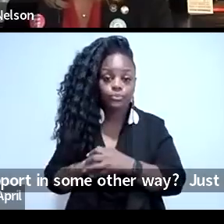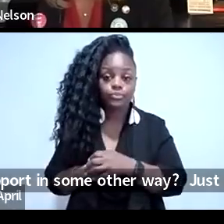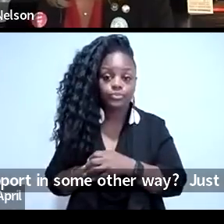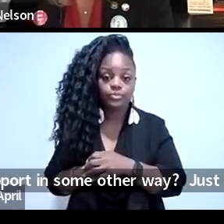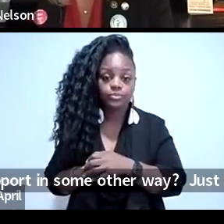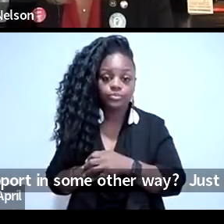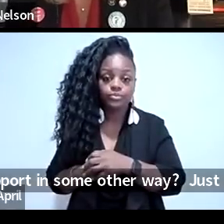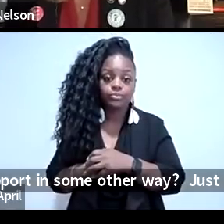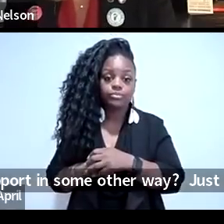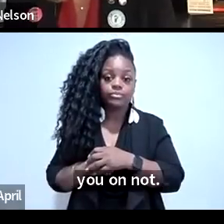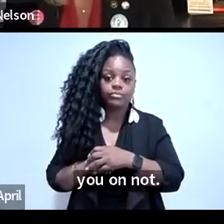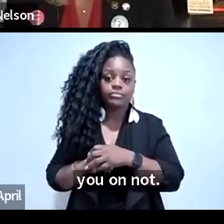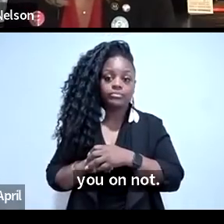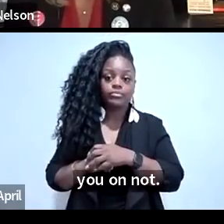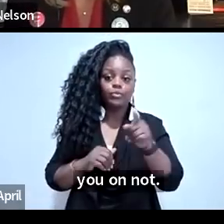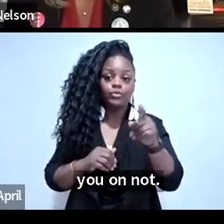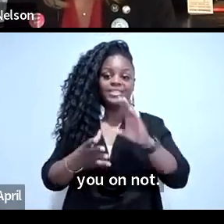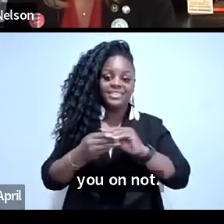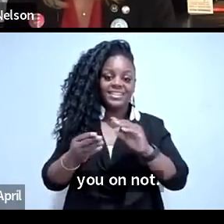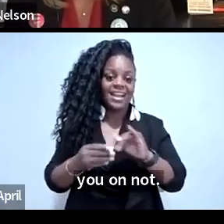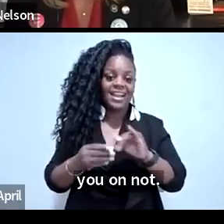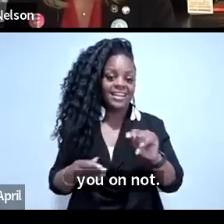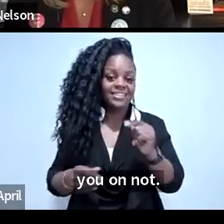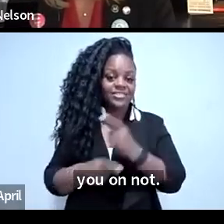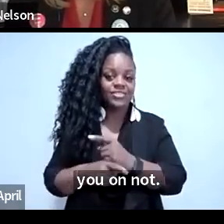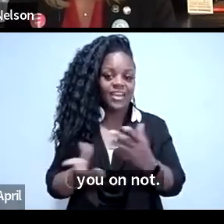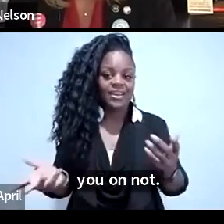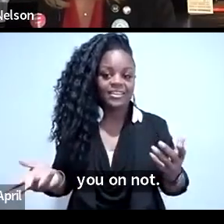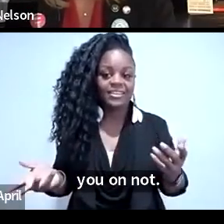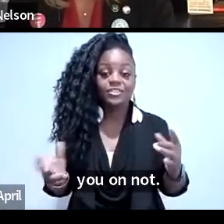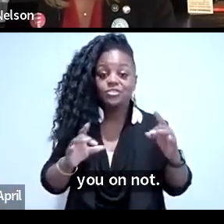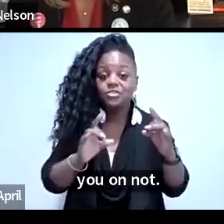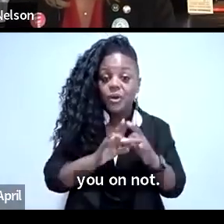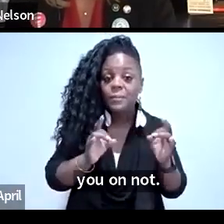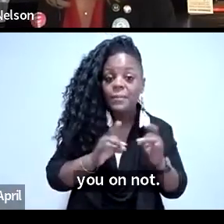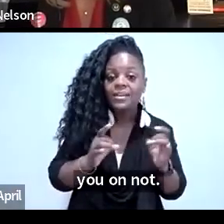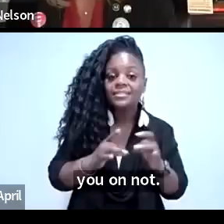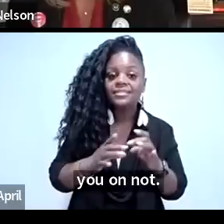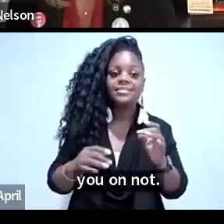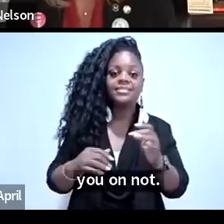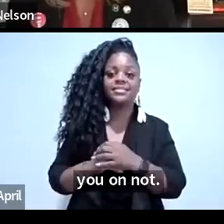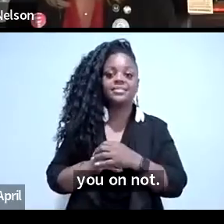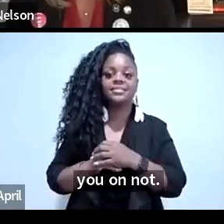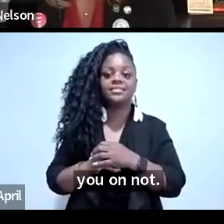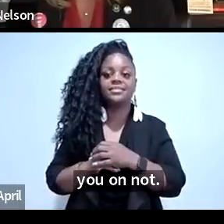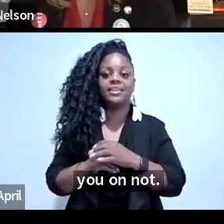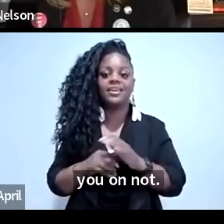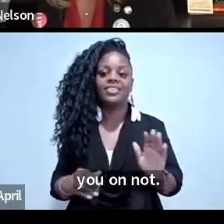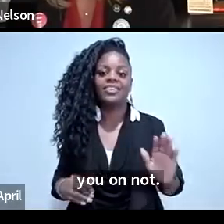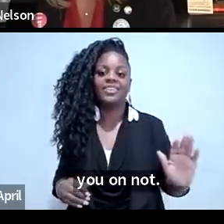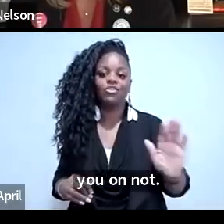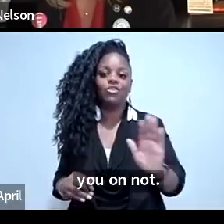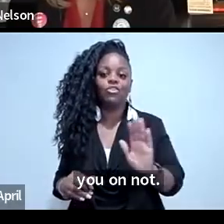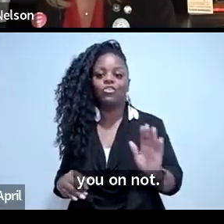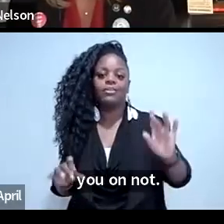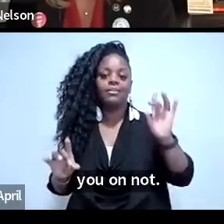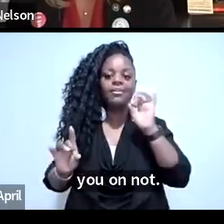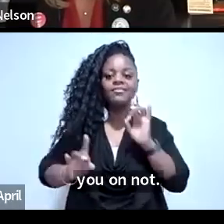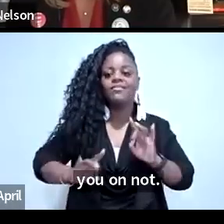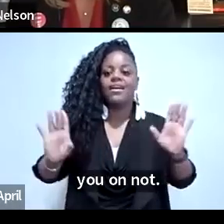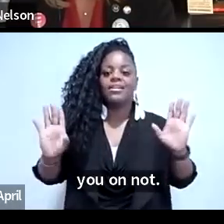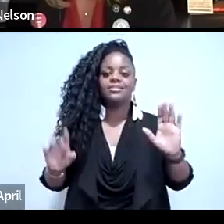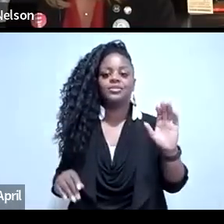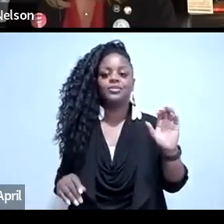Starbucks has been, you know, this is the latest in their scorched earth tactics. They're literally, you know,